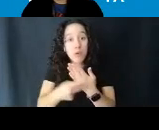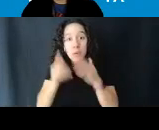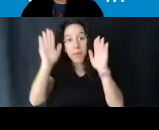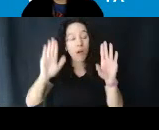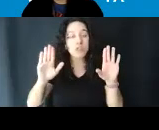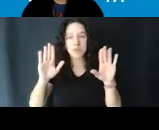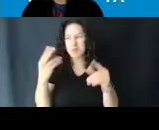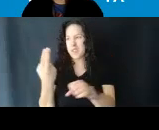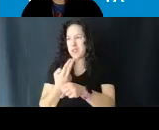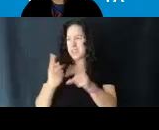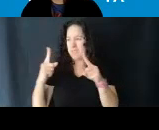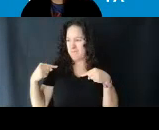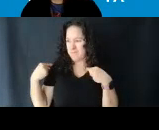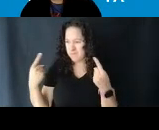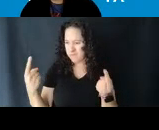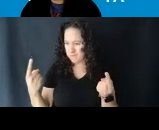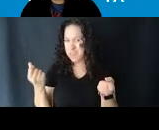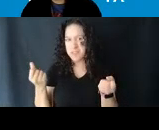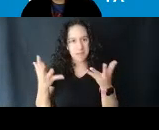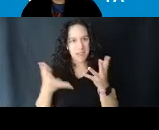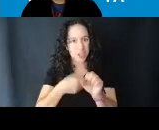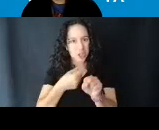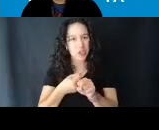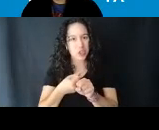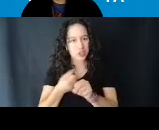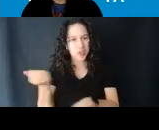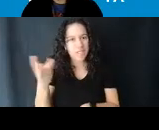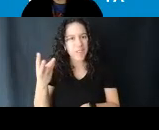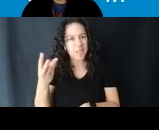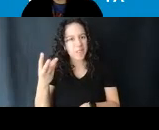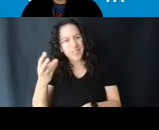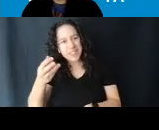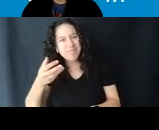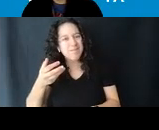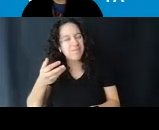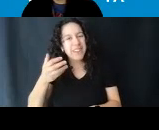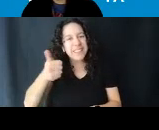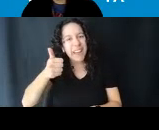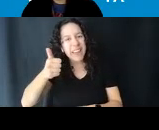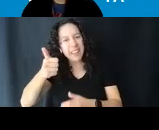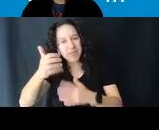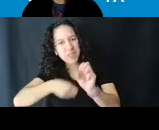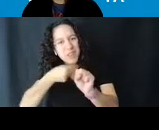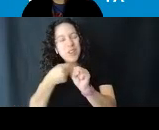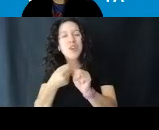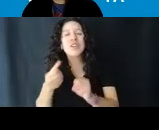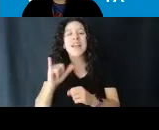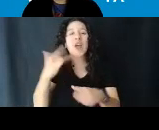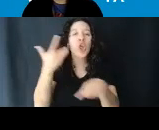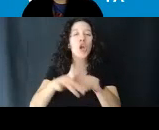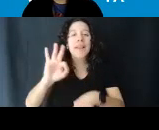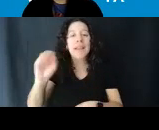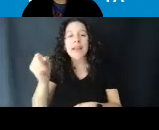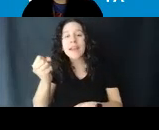now for several decades. Really started in the early 90s and gradually evolved into what we today know